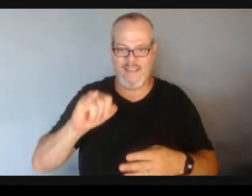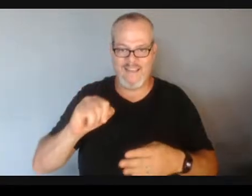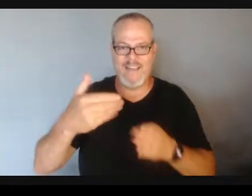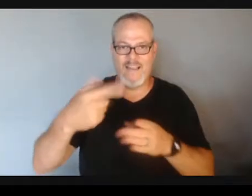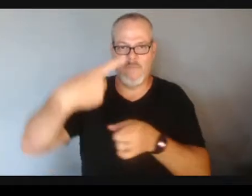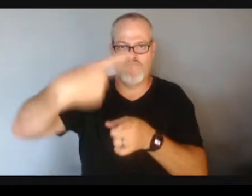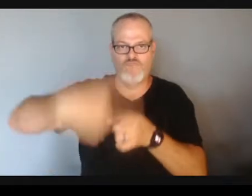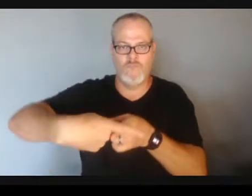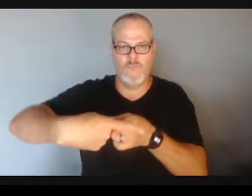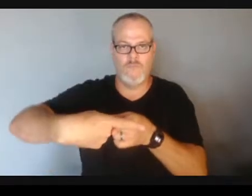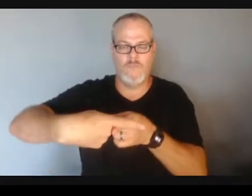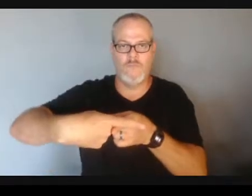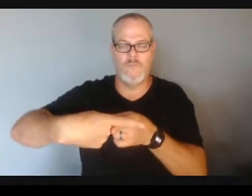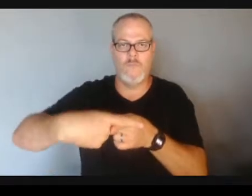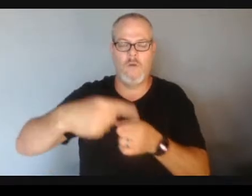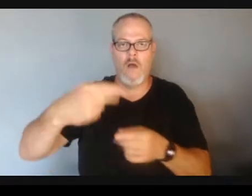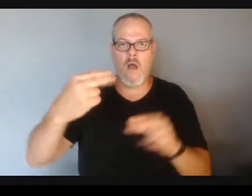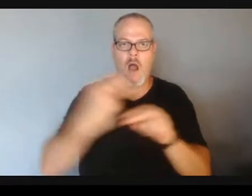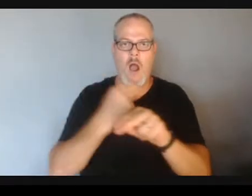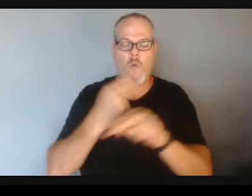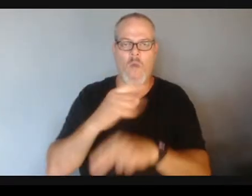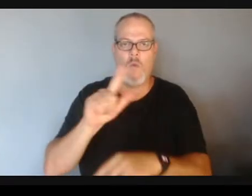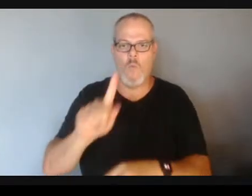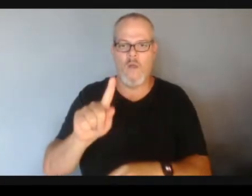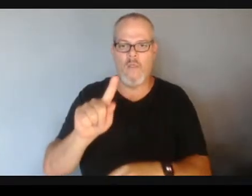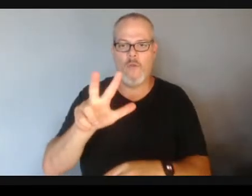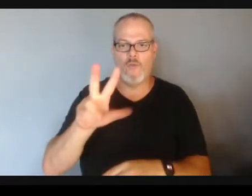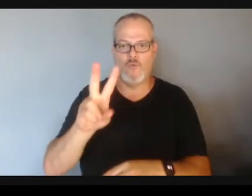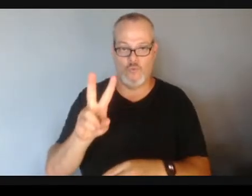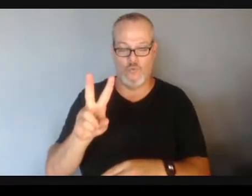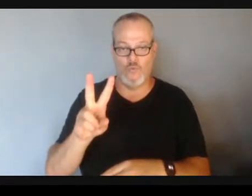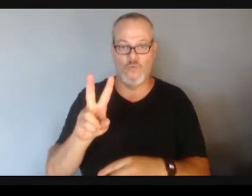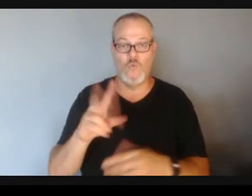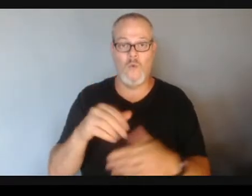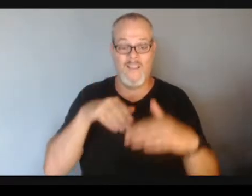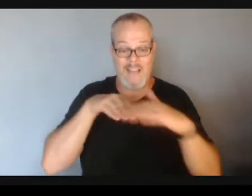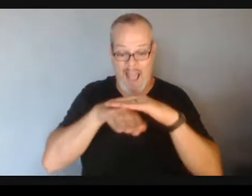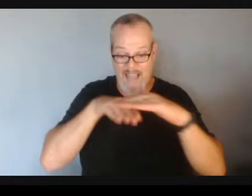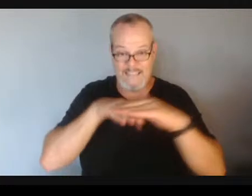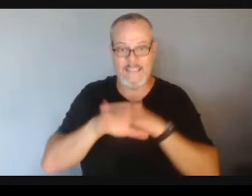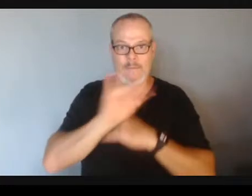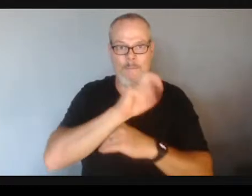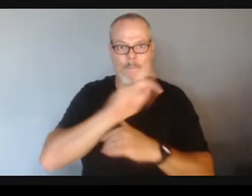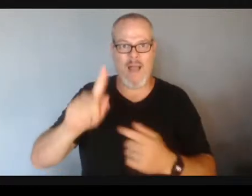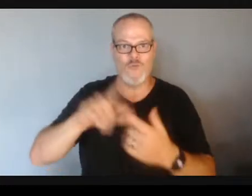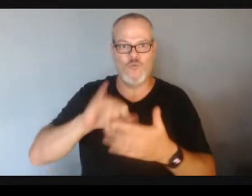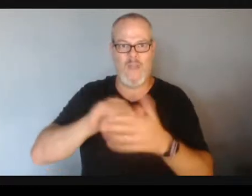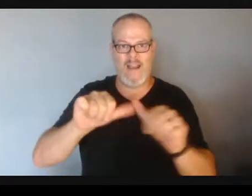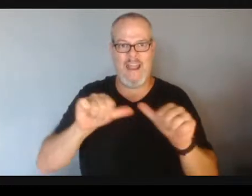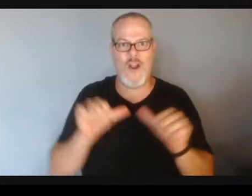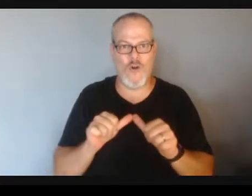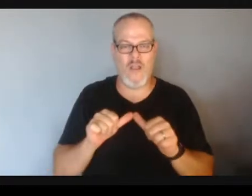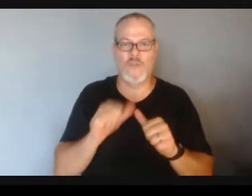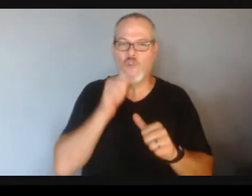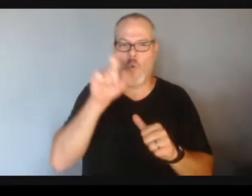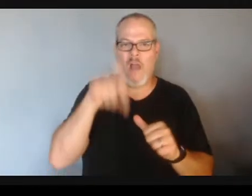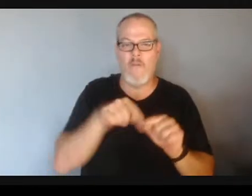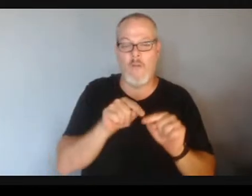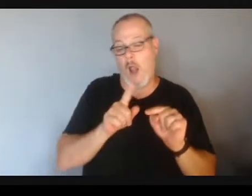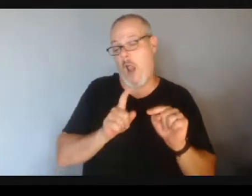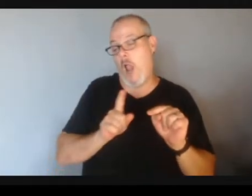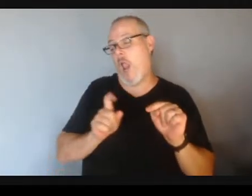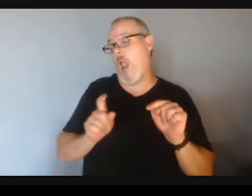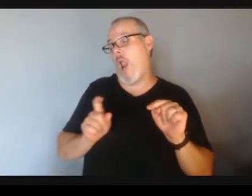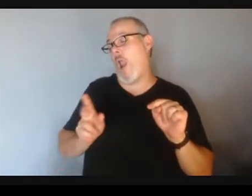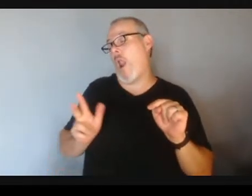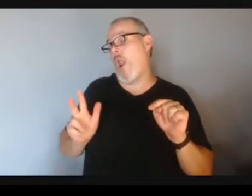132, and being able to push down there, regain access down to Pohiki, so don't have to go through all of OPE-CAL.